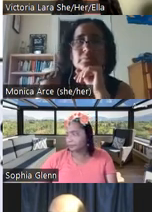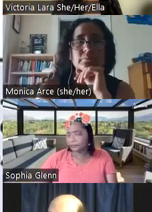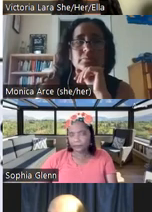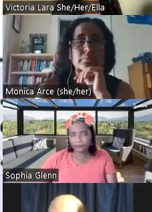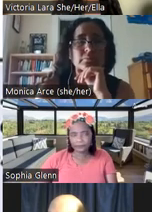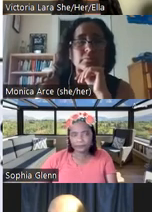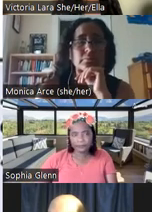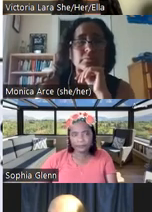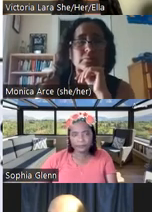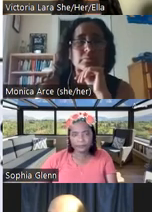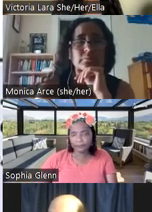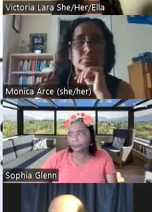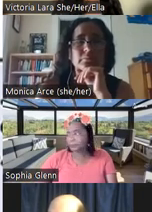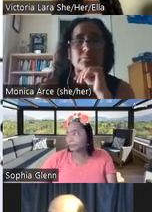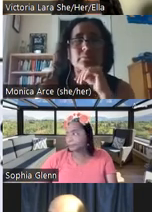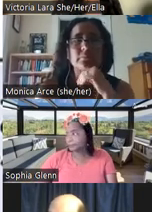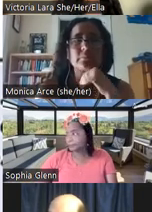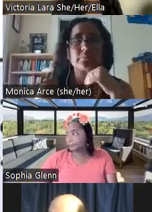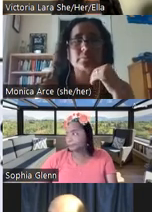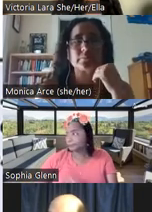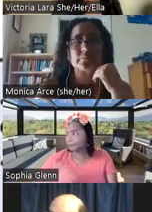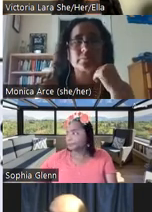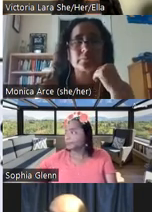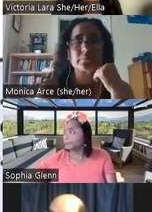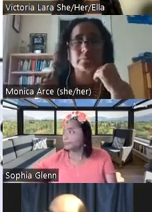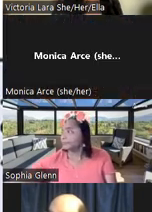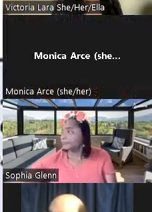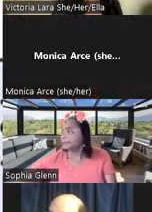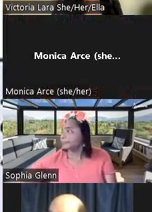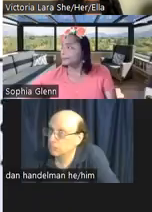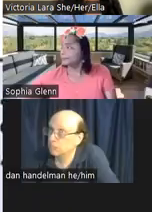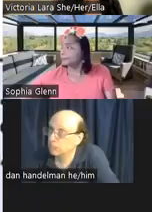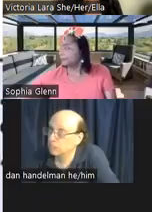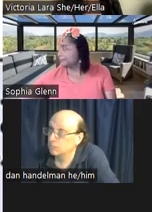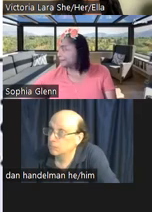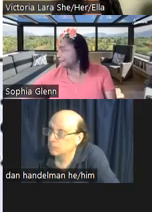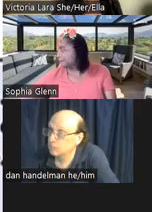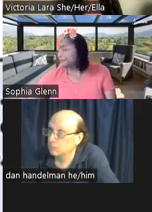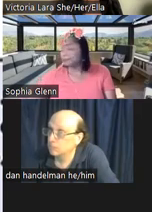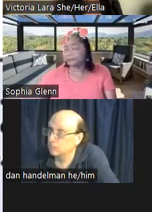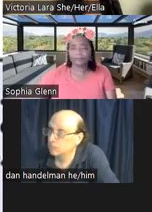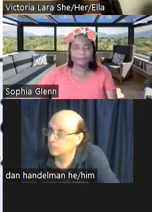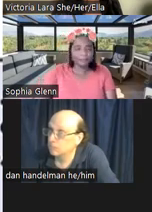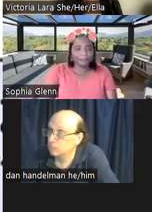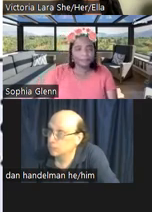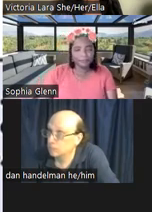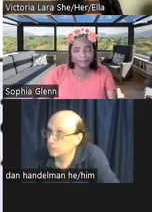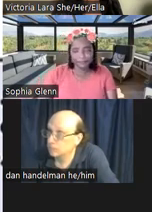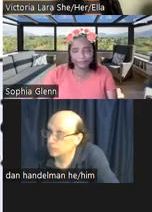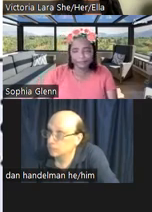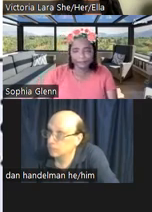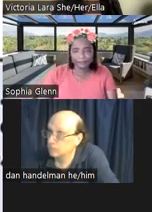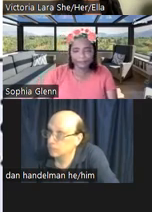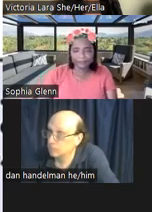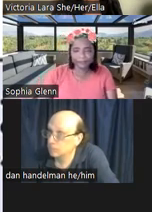Clackamas, Bands of Chinook, Tualatin, Kalapuya, Molala, and many other tribes who made their homes along the